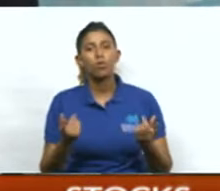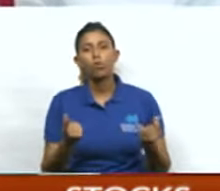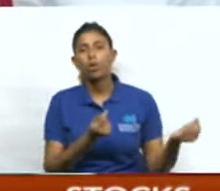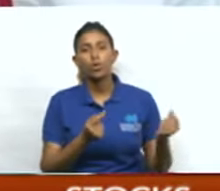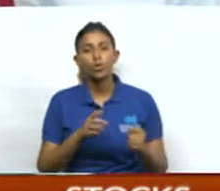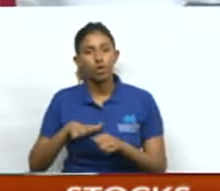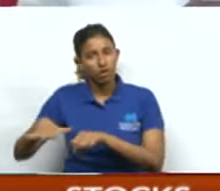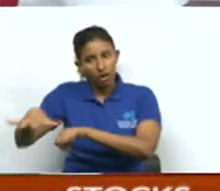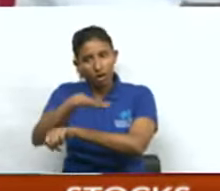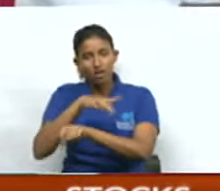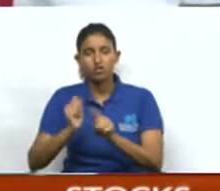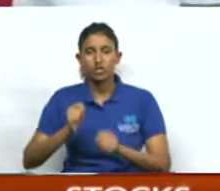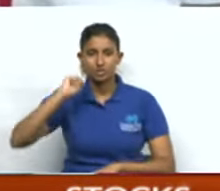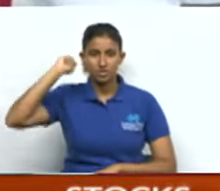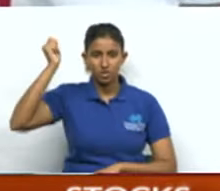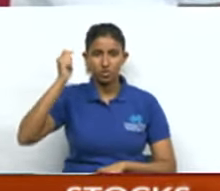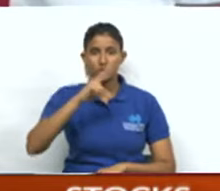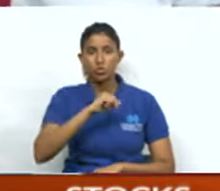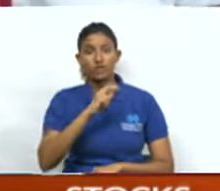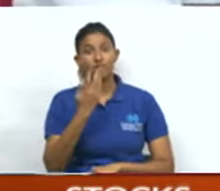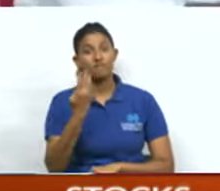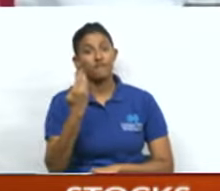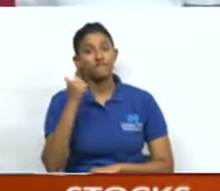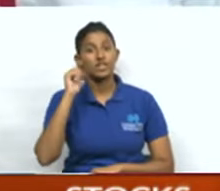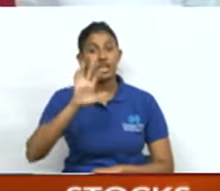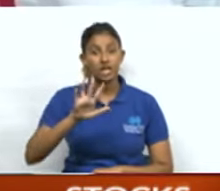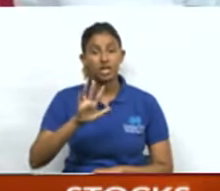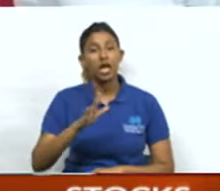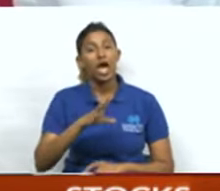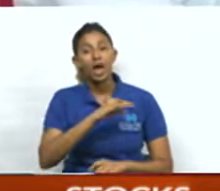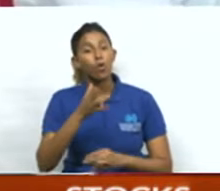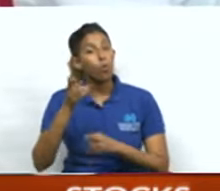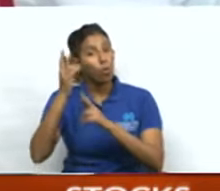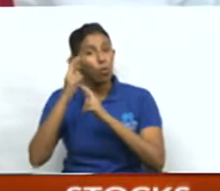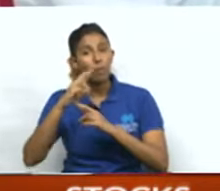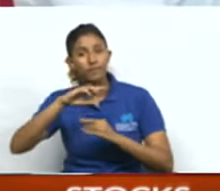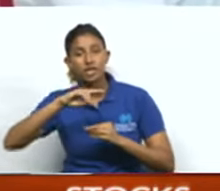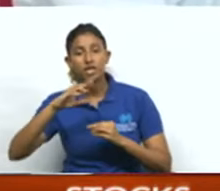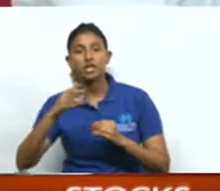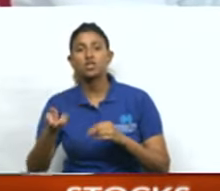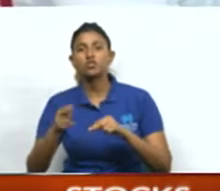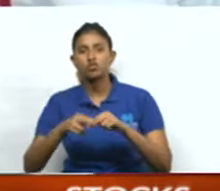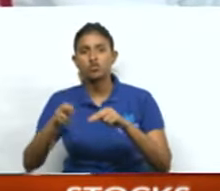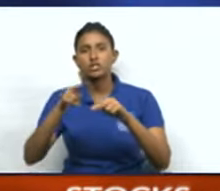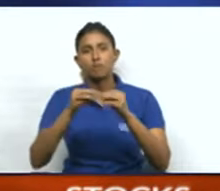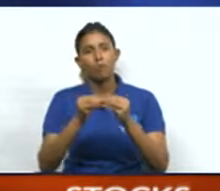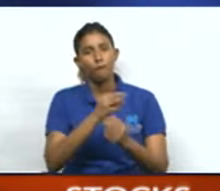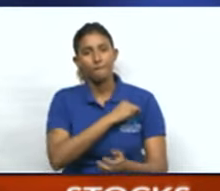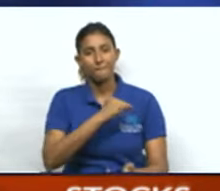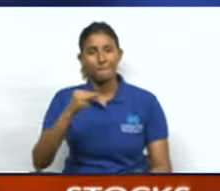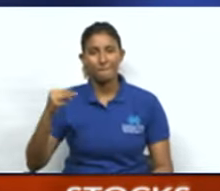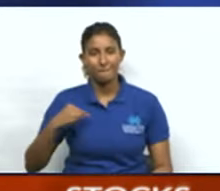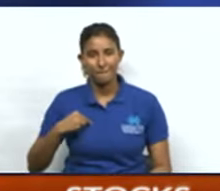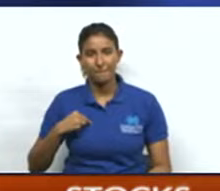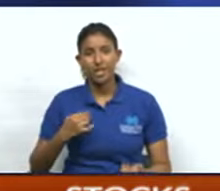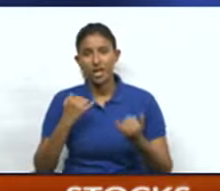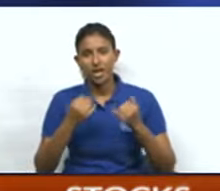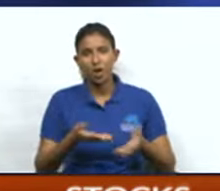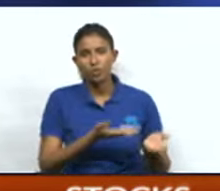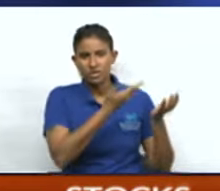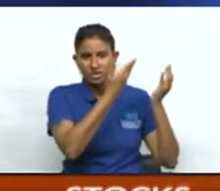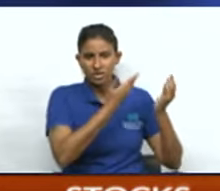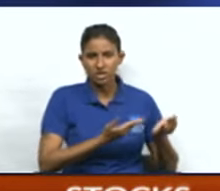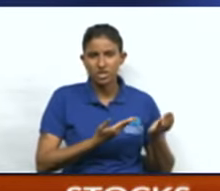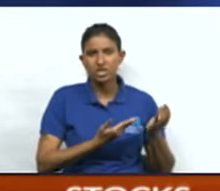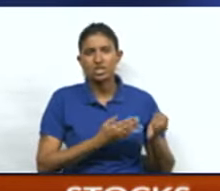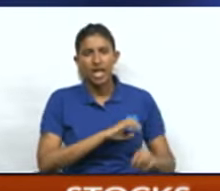2015. And Durham says the credit union hopes to build on its 8,000 strong membership further. And now for a look at today's